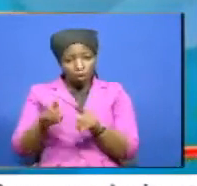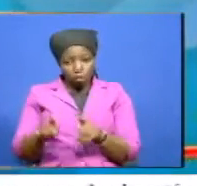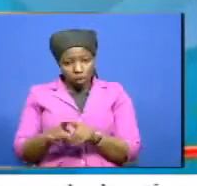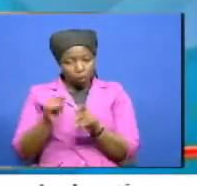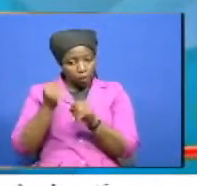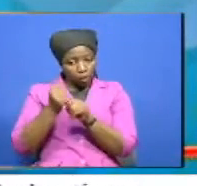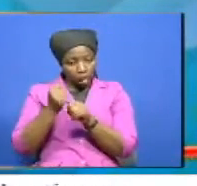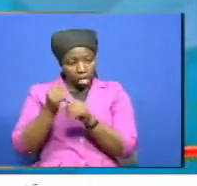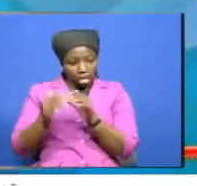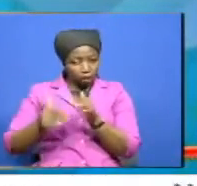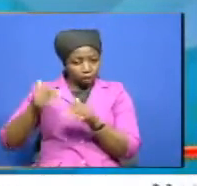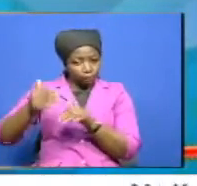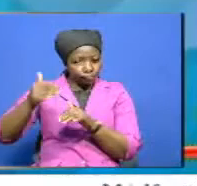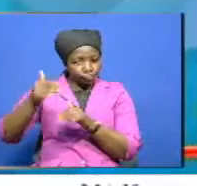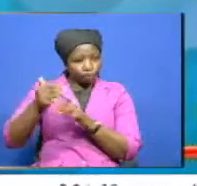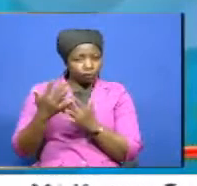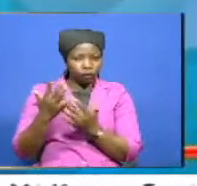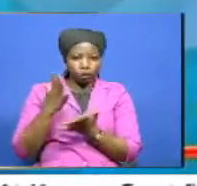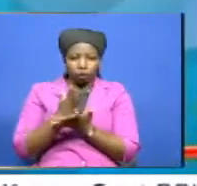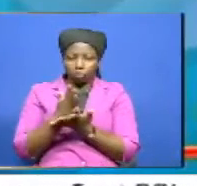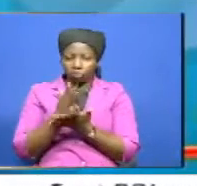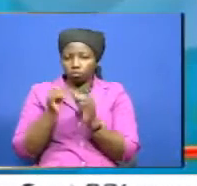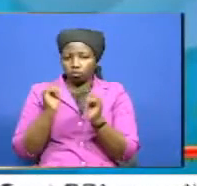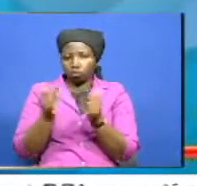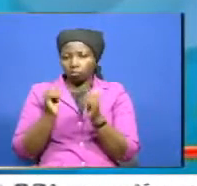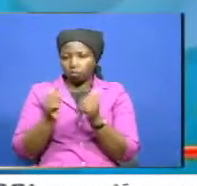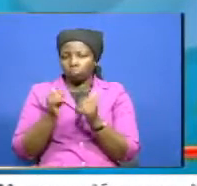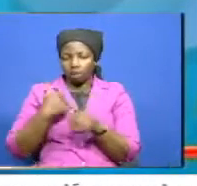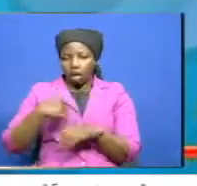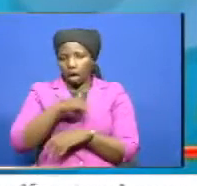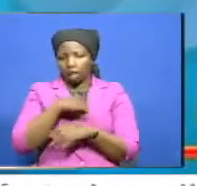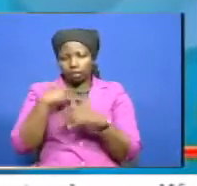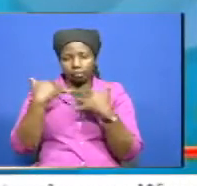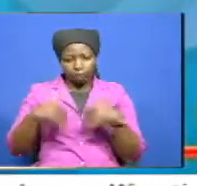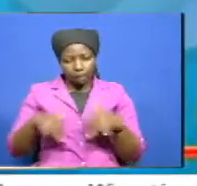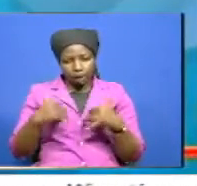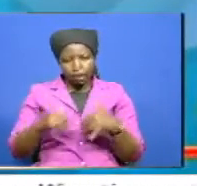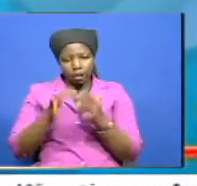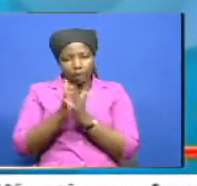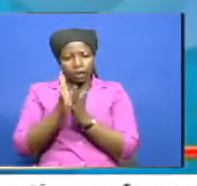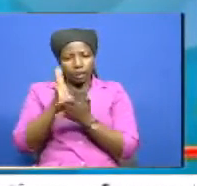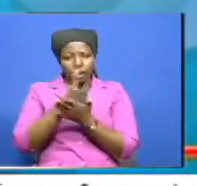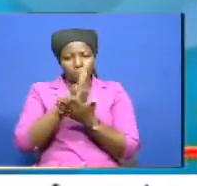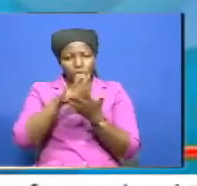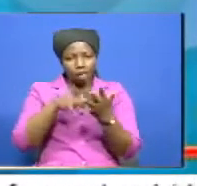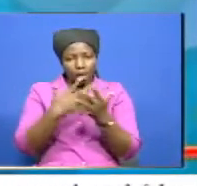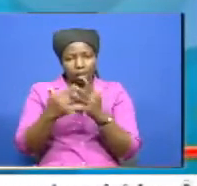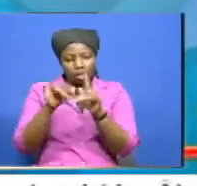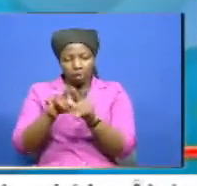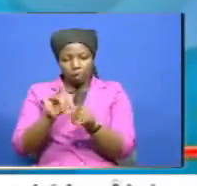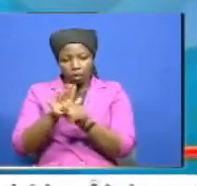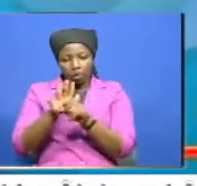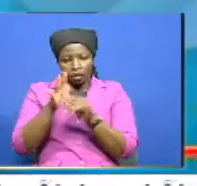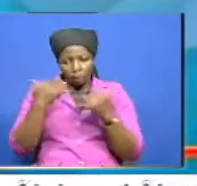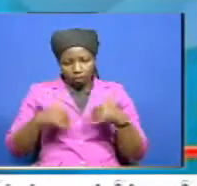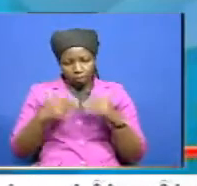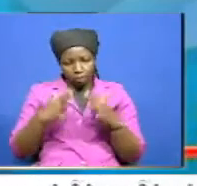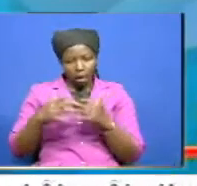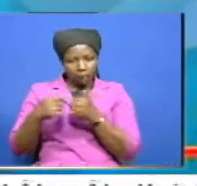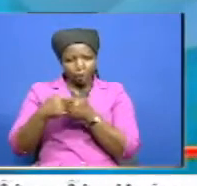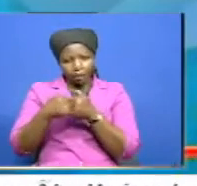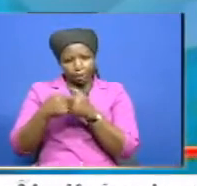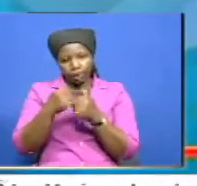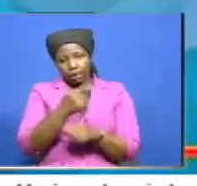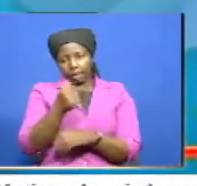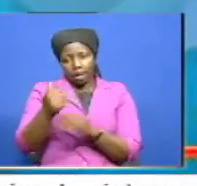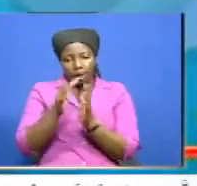we're able to put back-to-back wins, you know, and play with some form of structure. And I think because a lot of players were also playing against each other, I mean with each